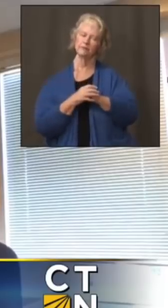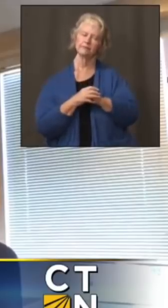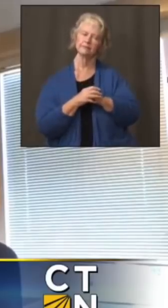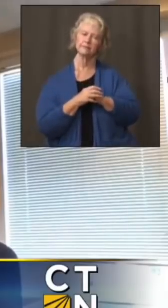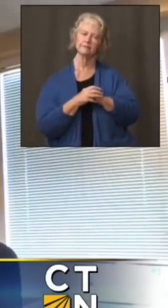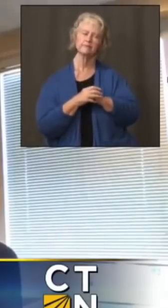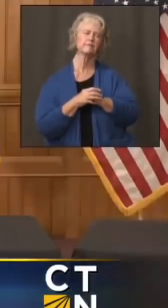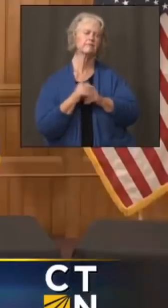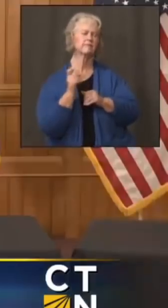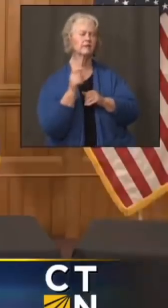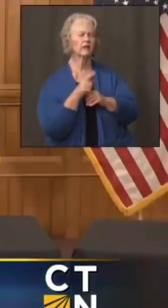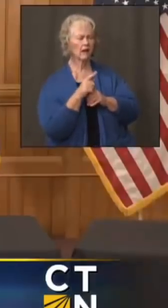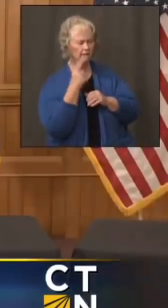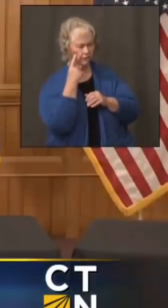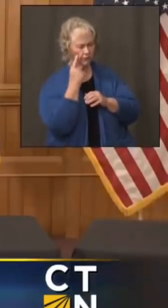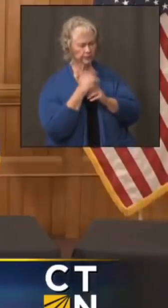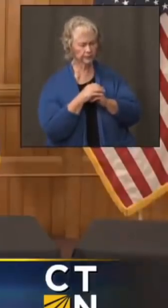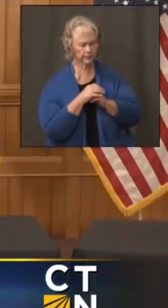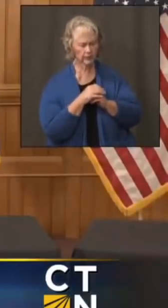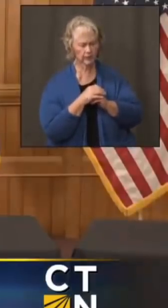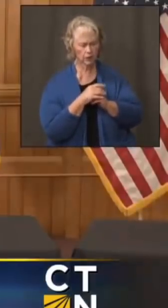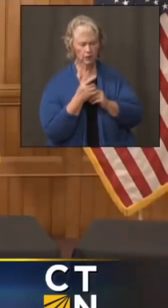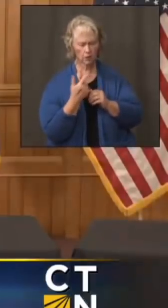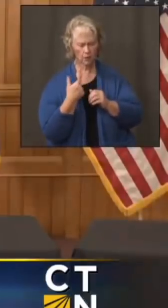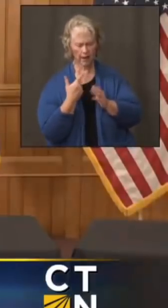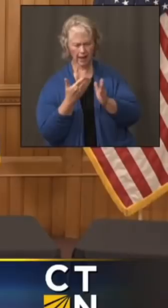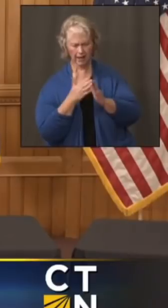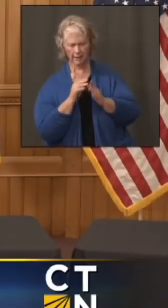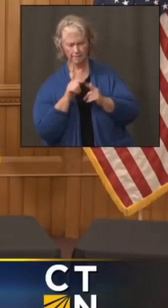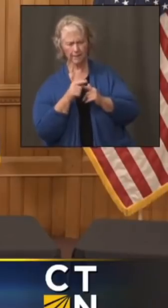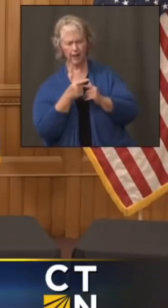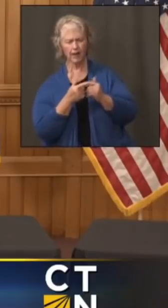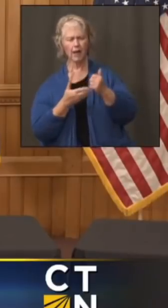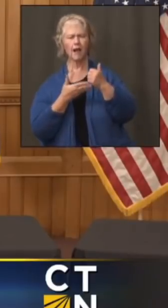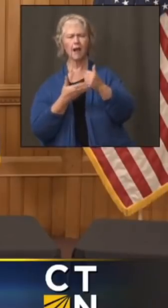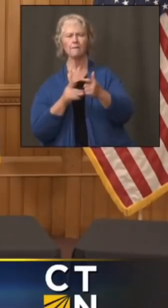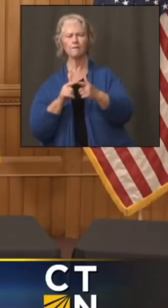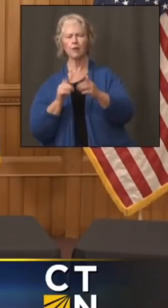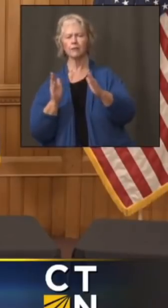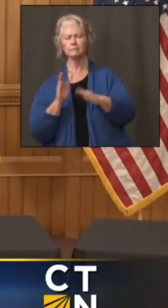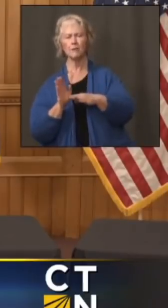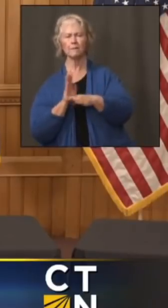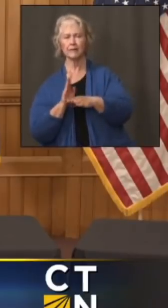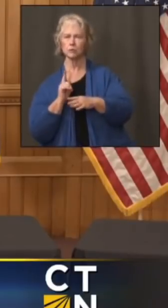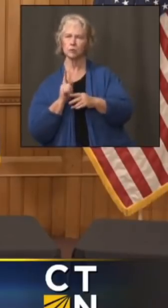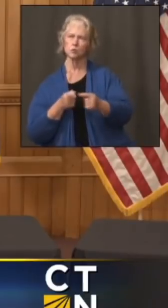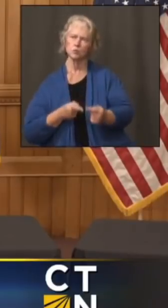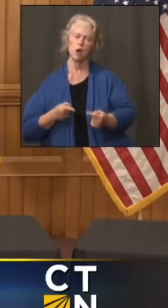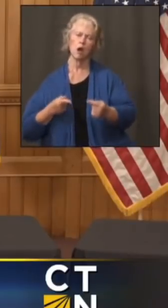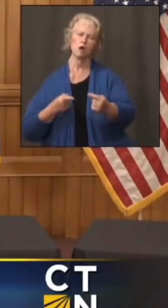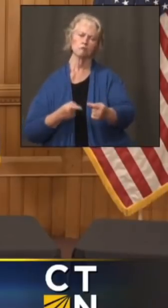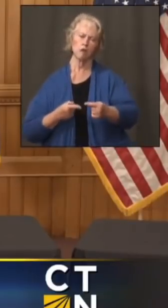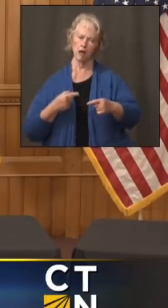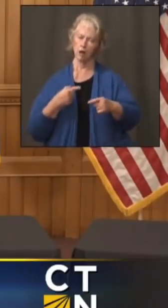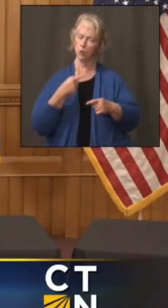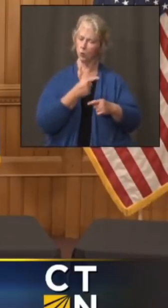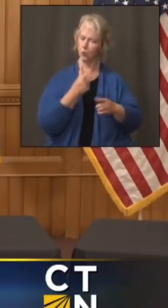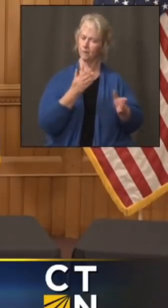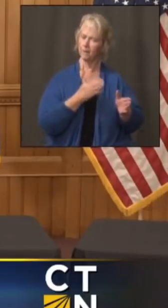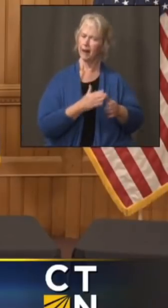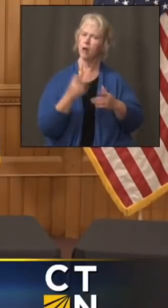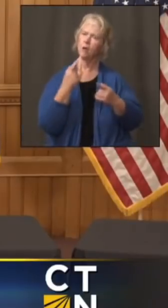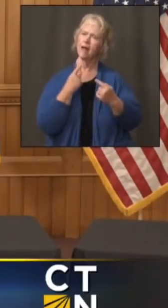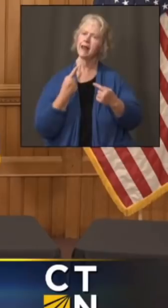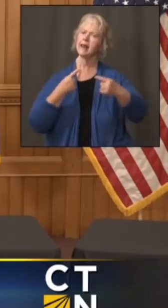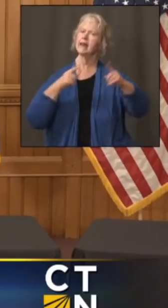And then, Governor, we had previously asked about assistance to small businesses still struggling, and you had mentioned you would be announcing